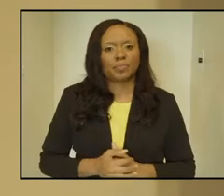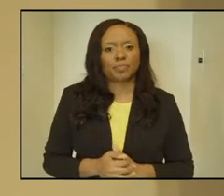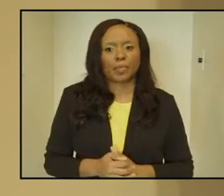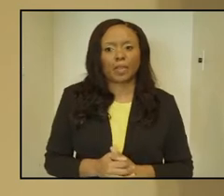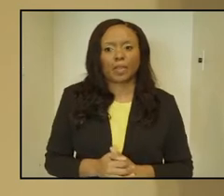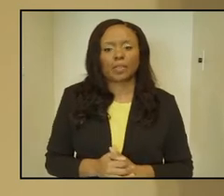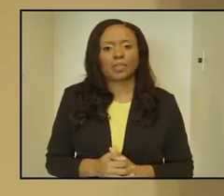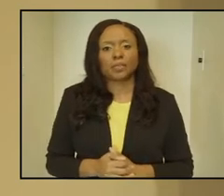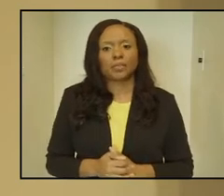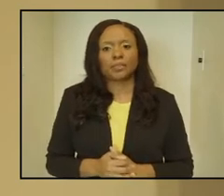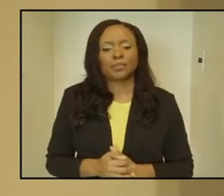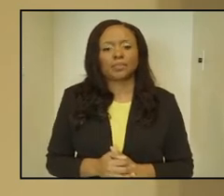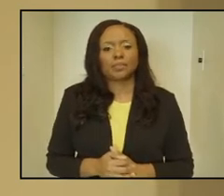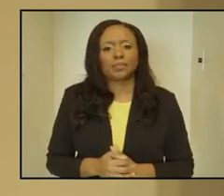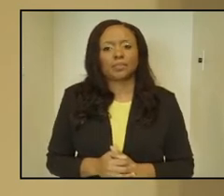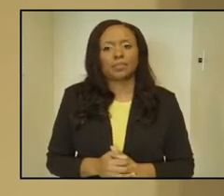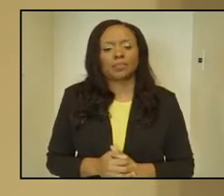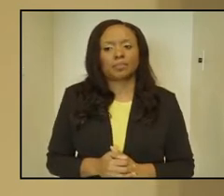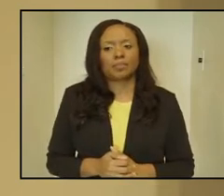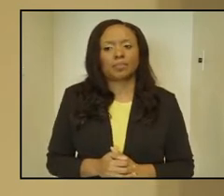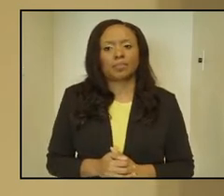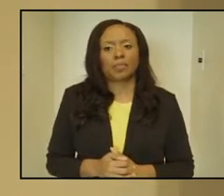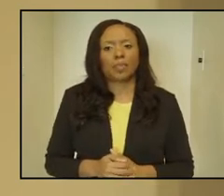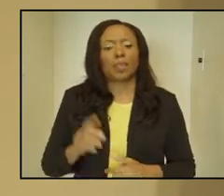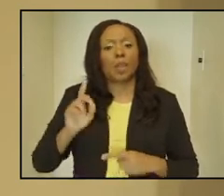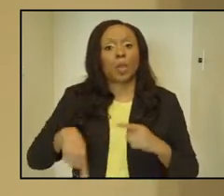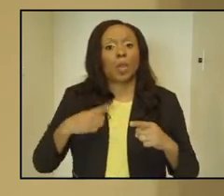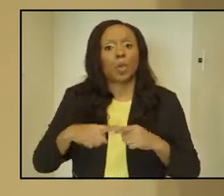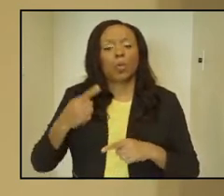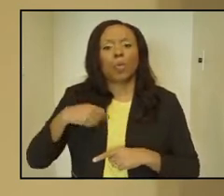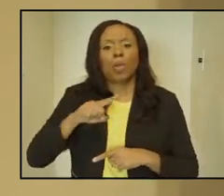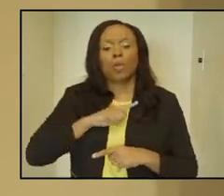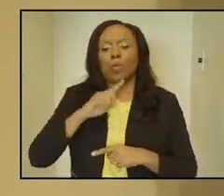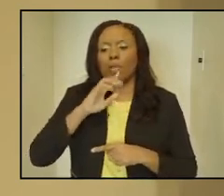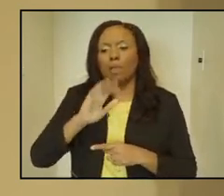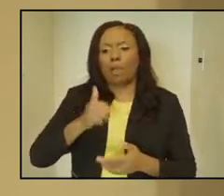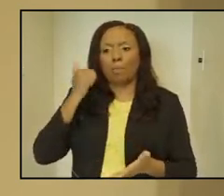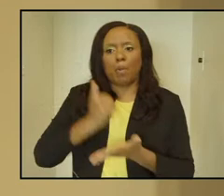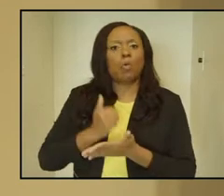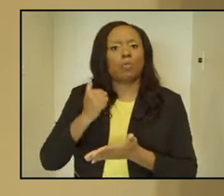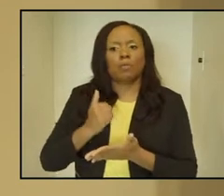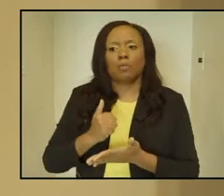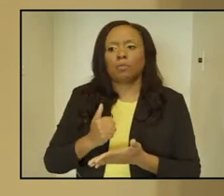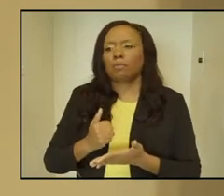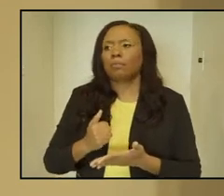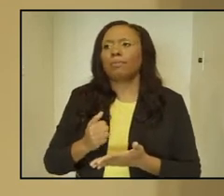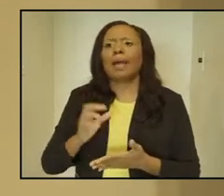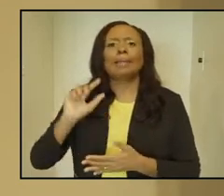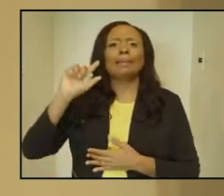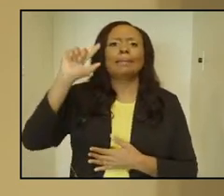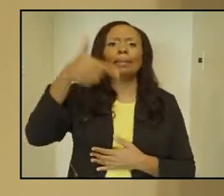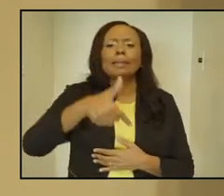after we have given you that conditional approval, we find out 2 weeks, 4 weeks, 6 weeks from now,